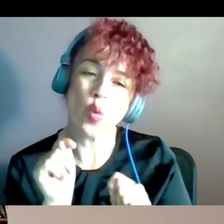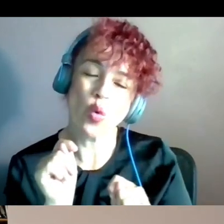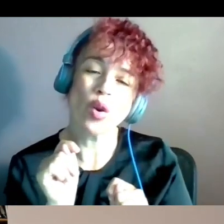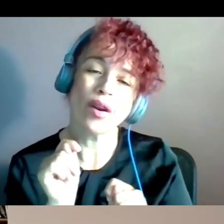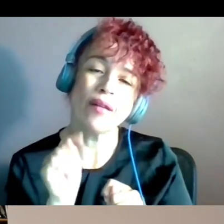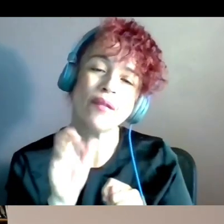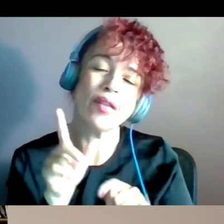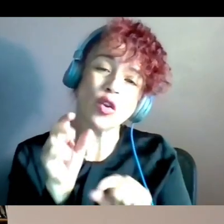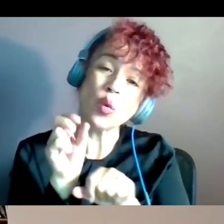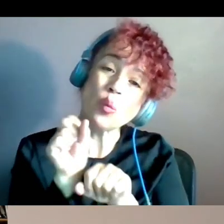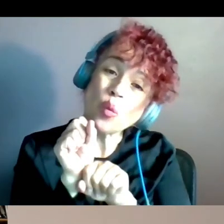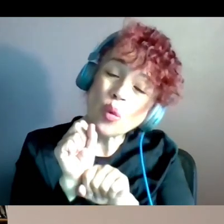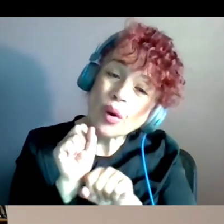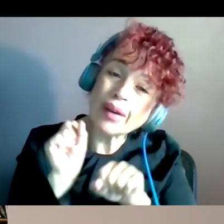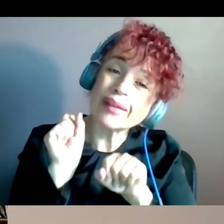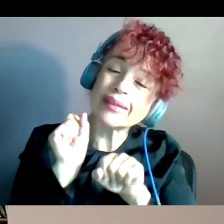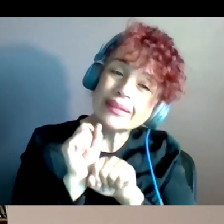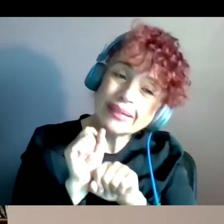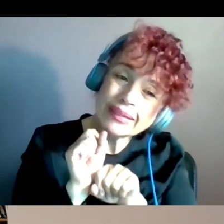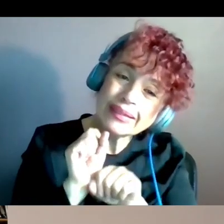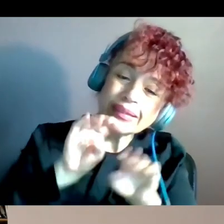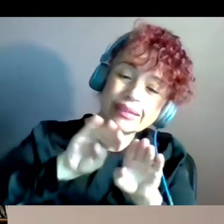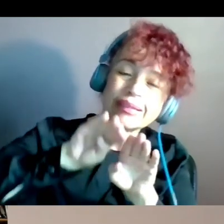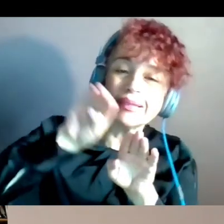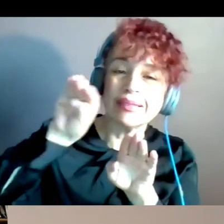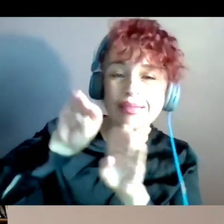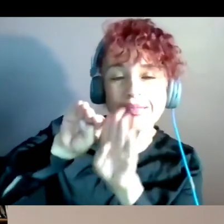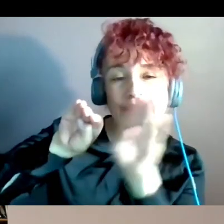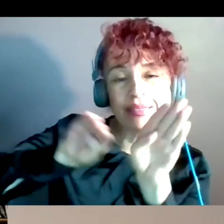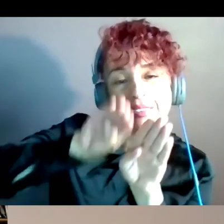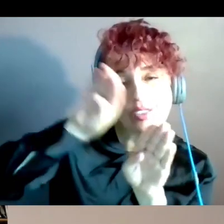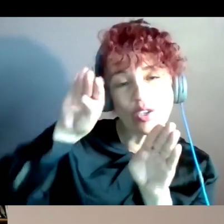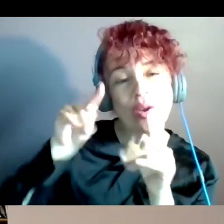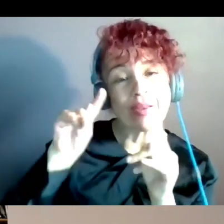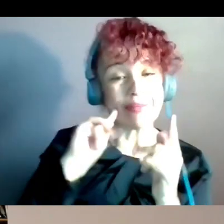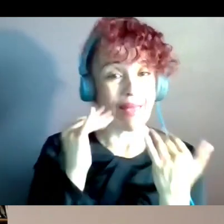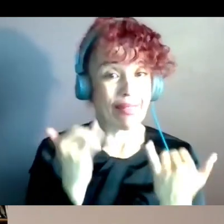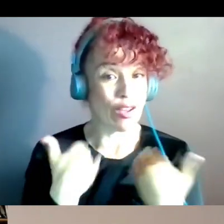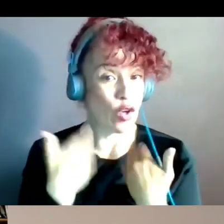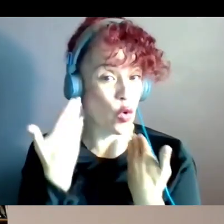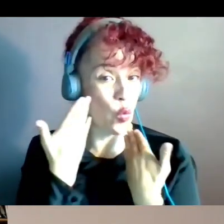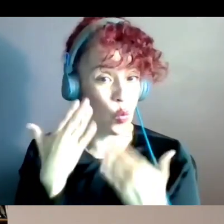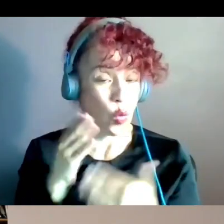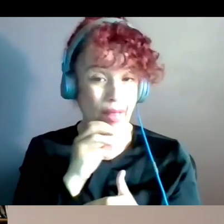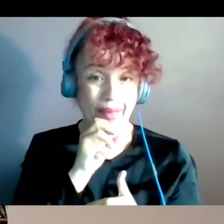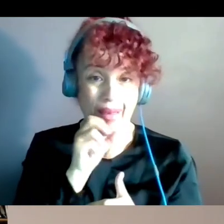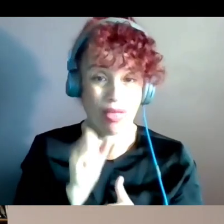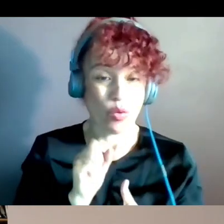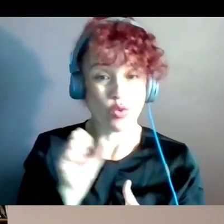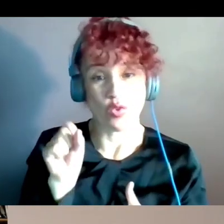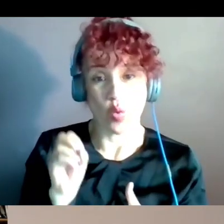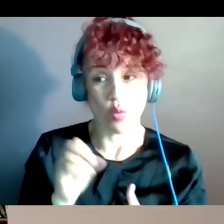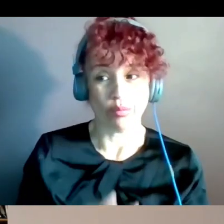work, Okay. because those twists can sometimes be attractive. Mm. Now we don't have any old growth wood, so